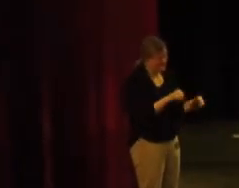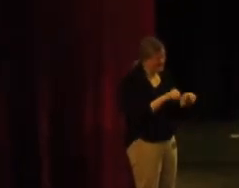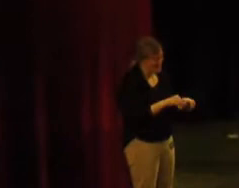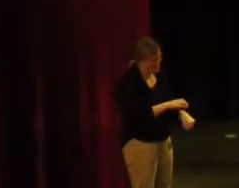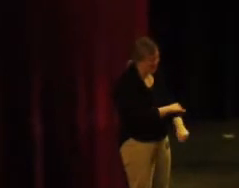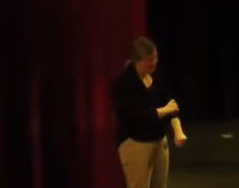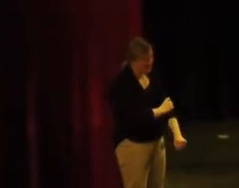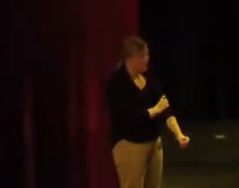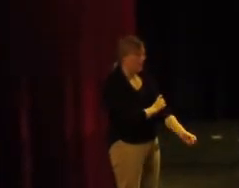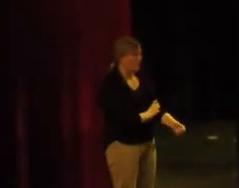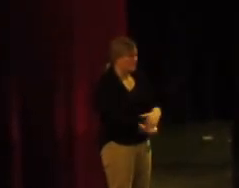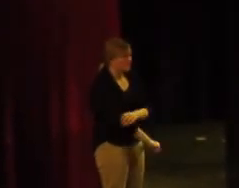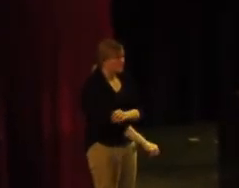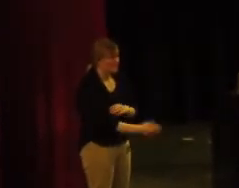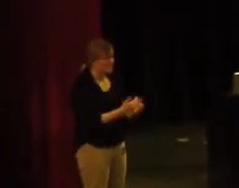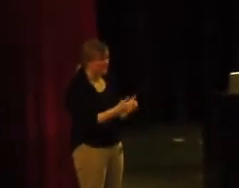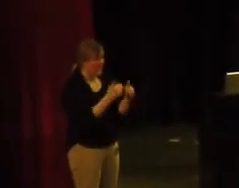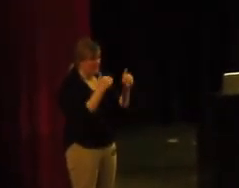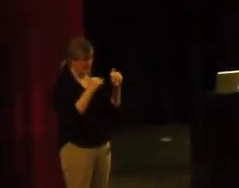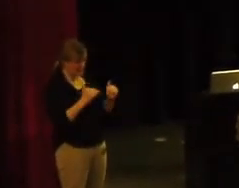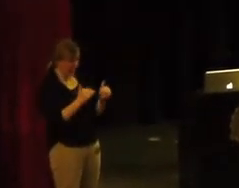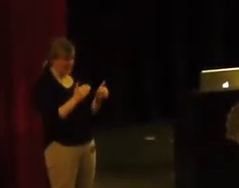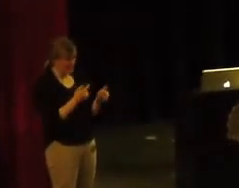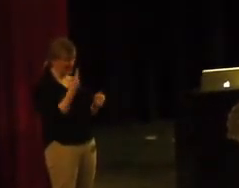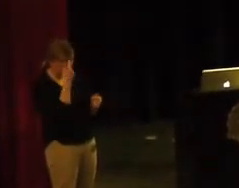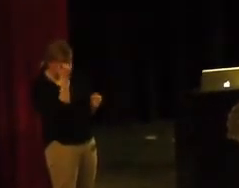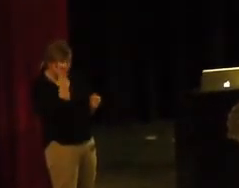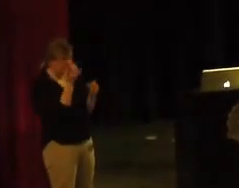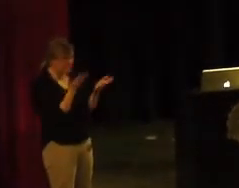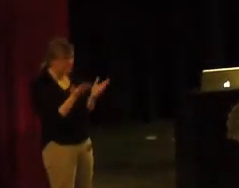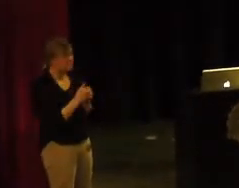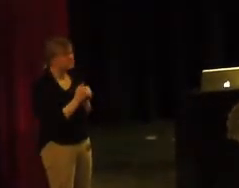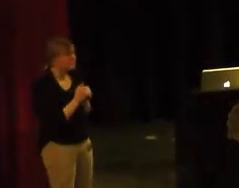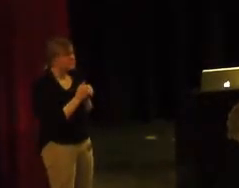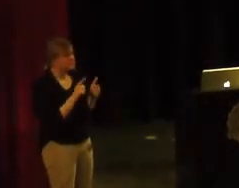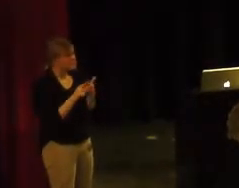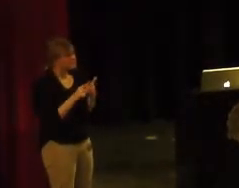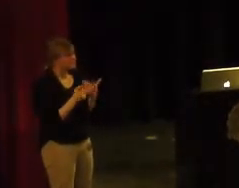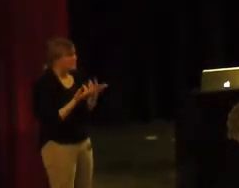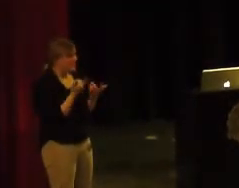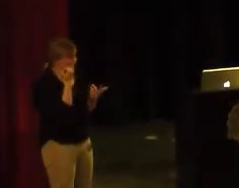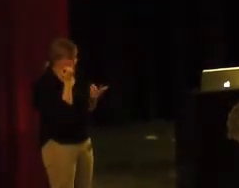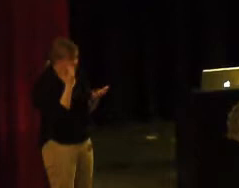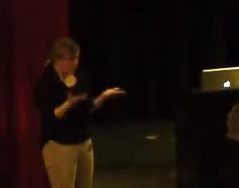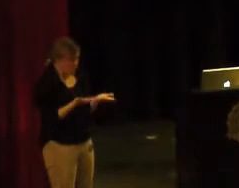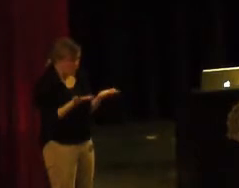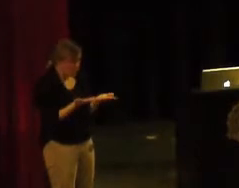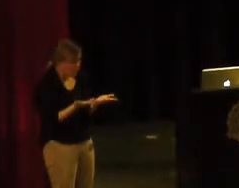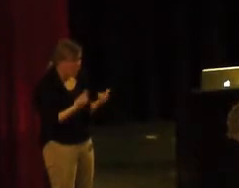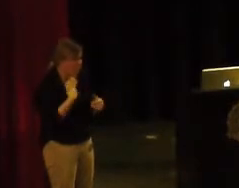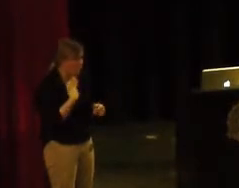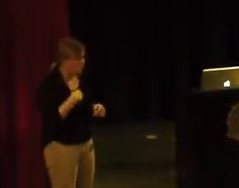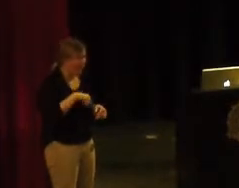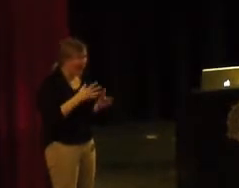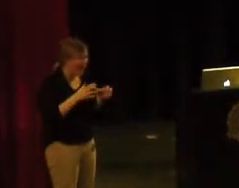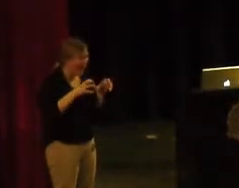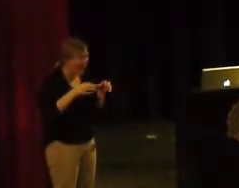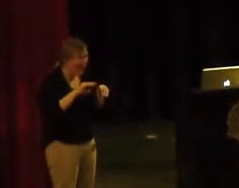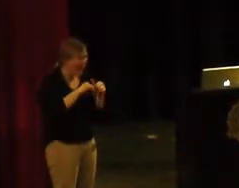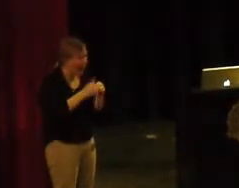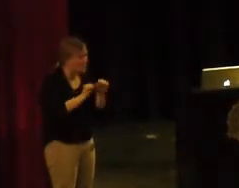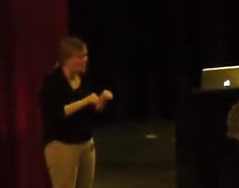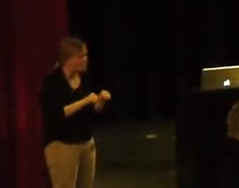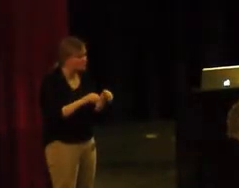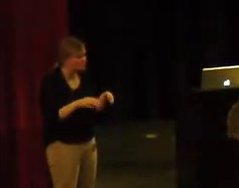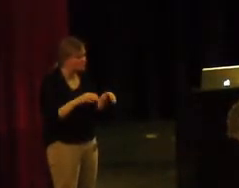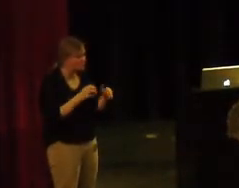So the next solution to think about was, okay, if they're going to be here, how can we kind of work them into our culture, and